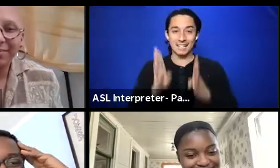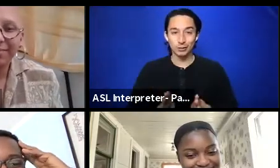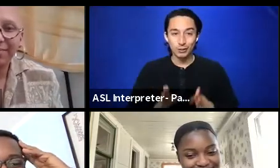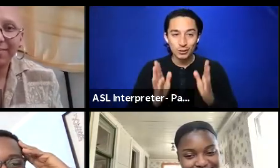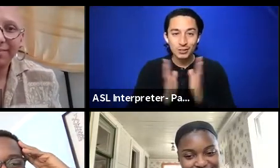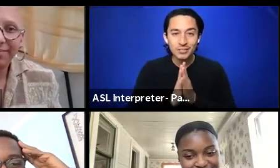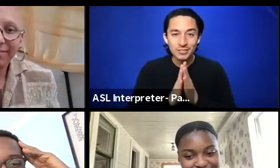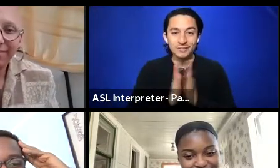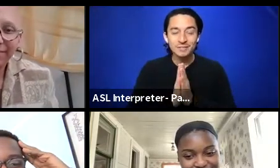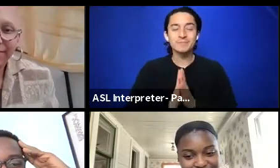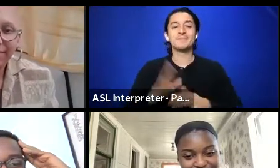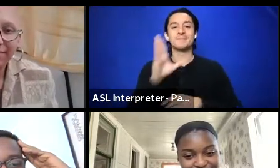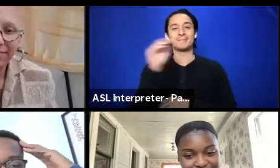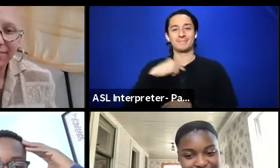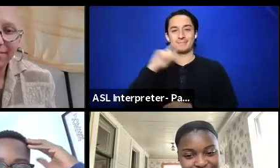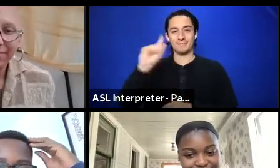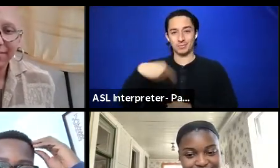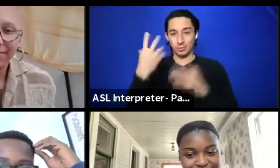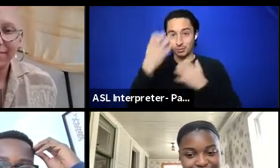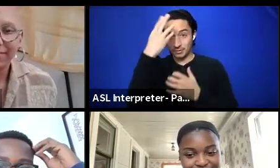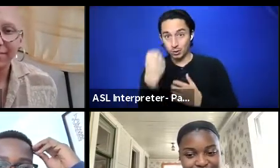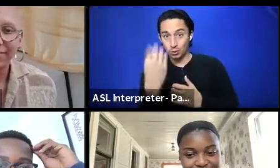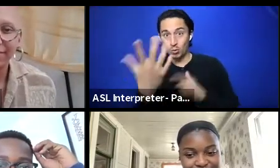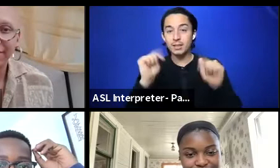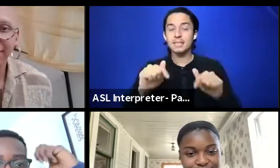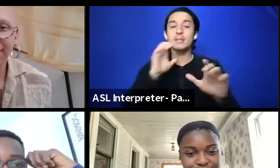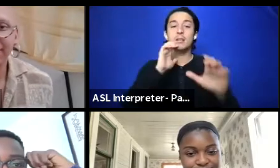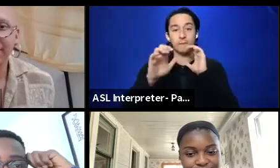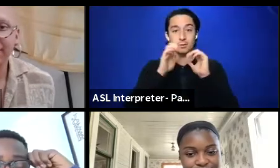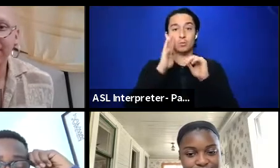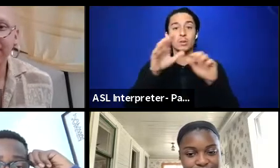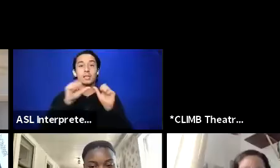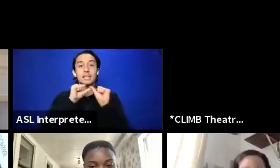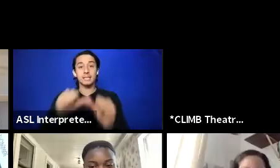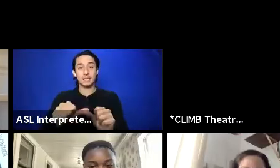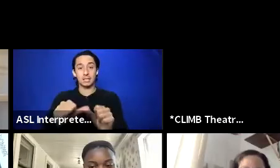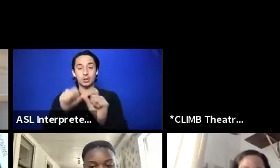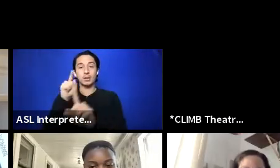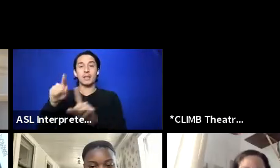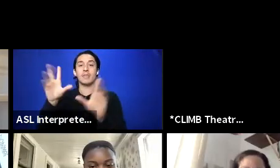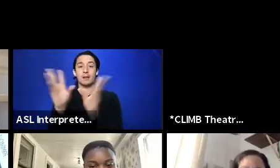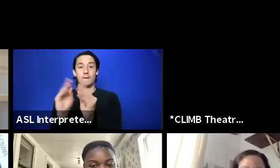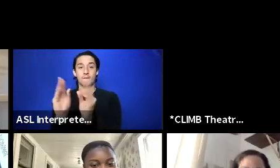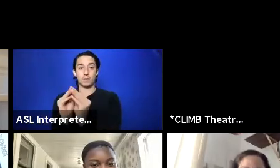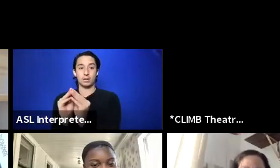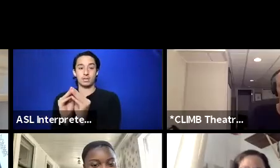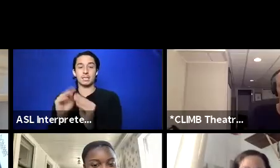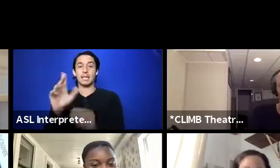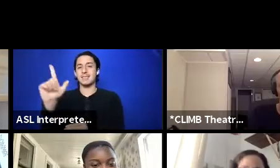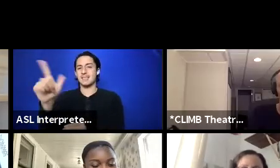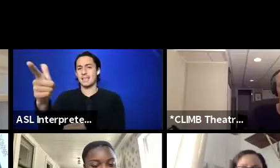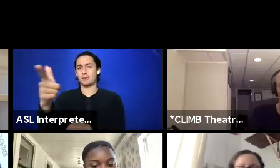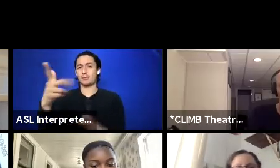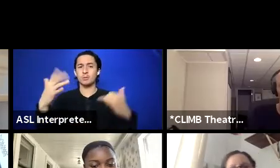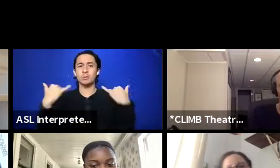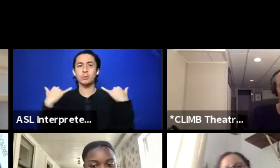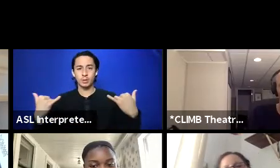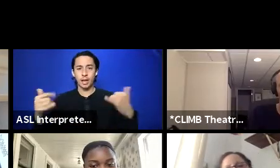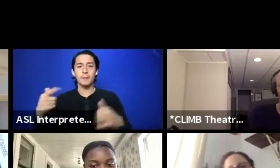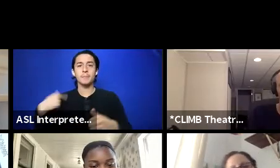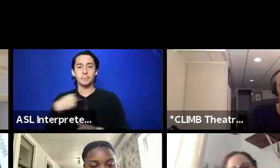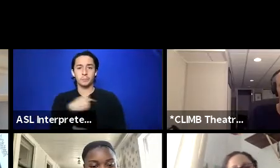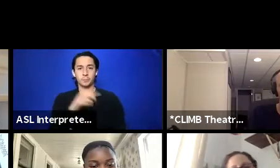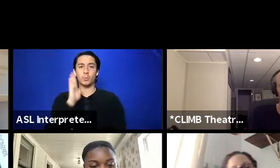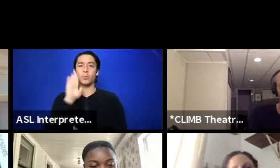And I just want to let you all know this conversation and we'll continue at the conference. Later today, we're going to